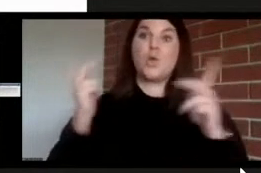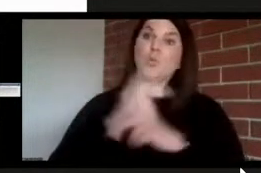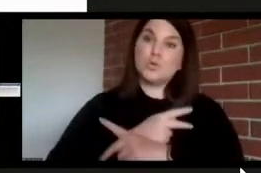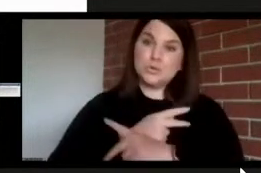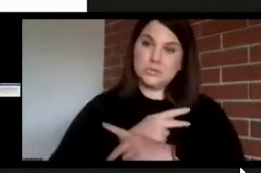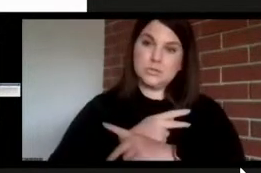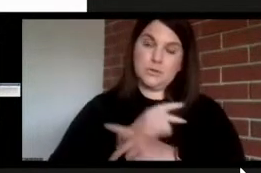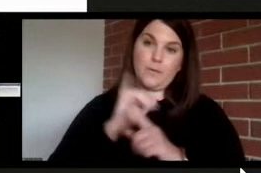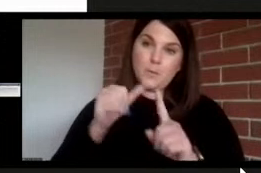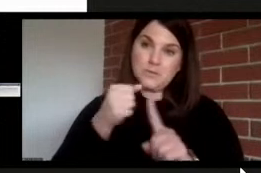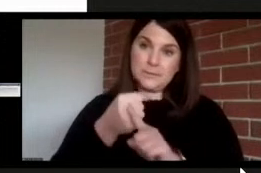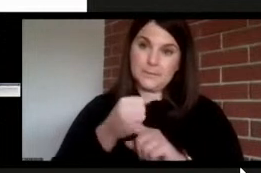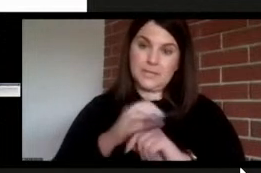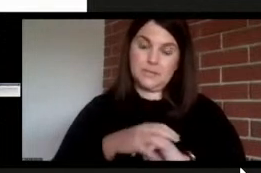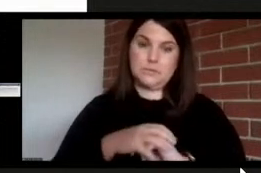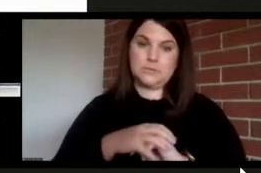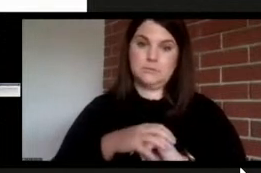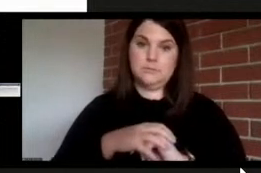adverse impacts.